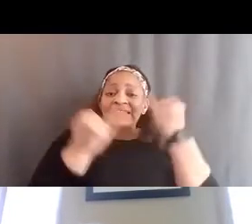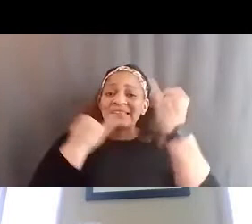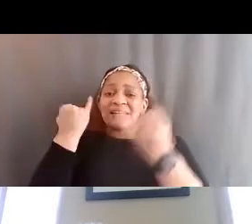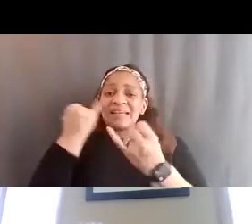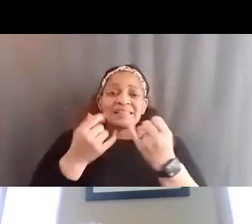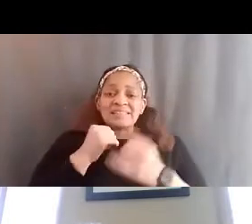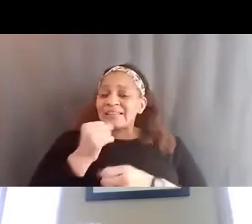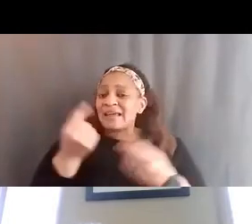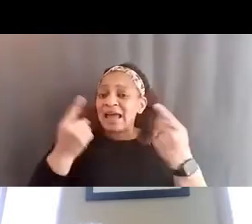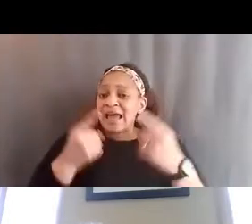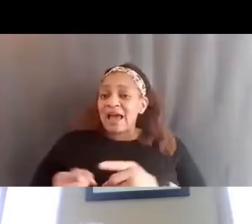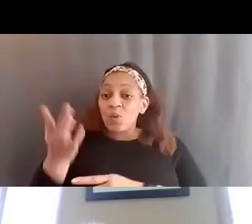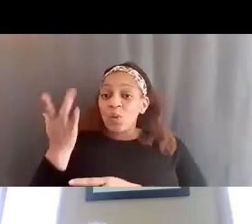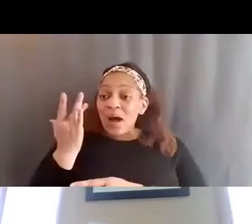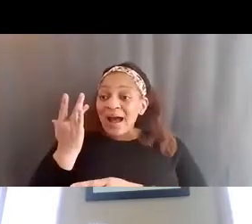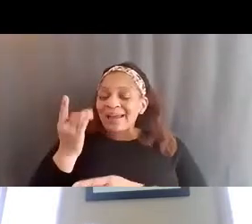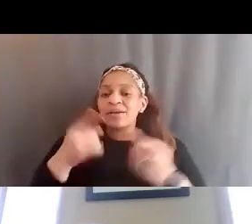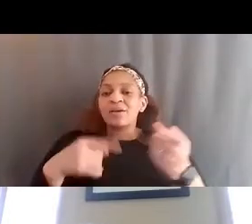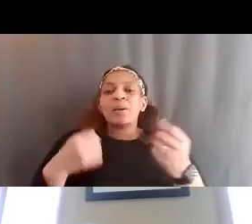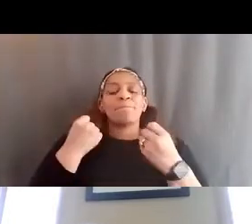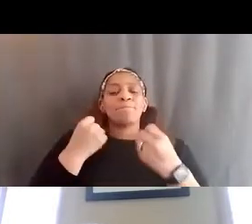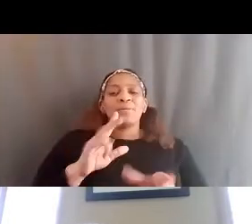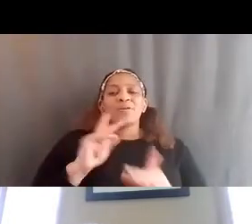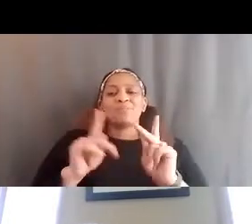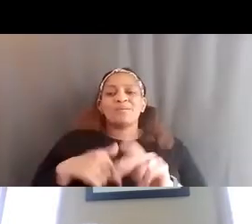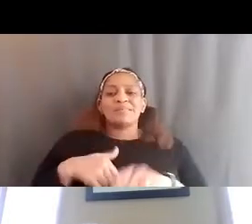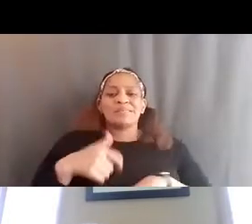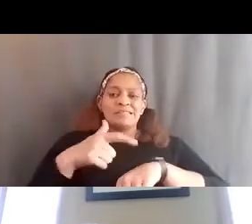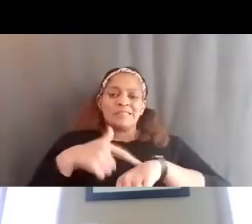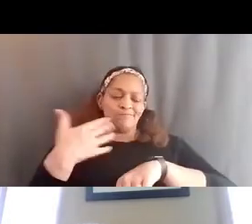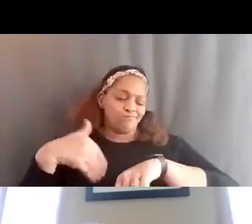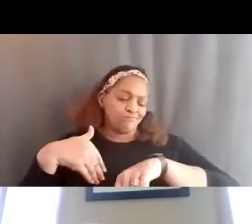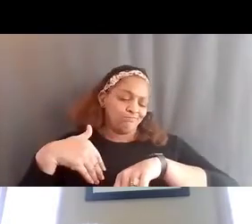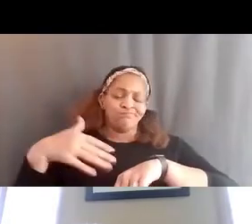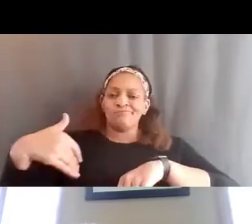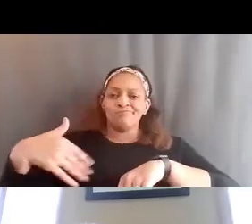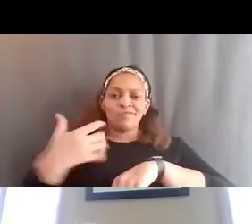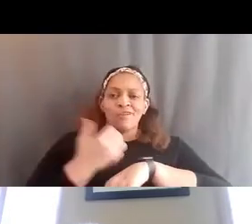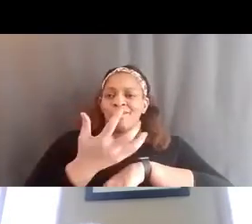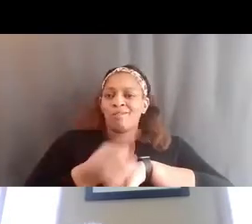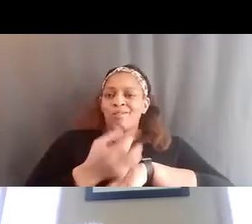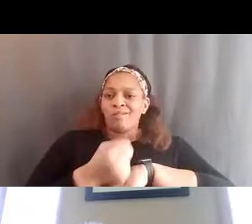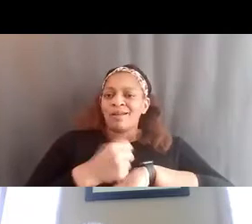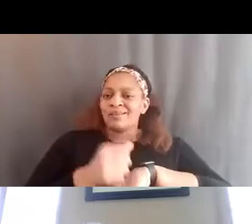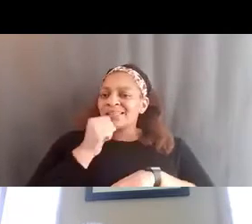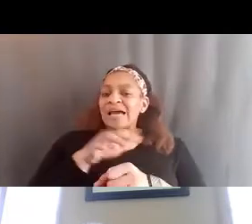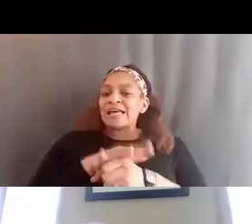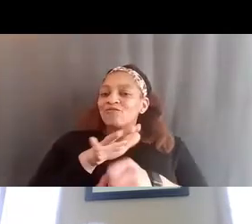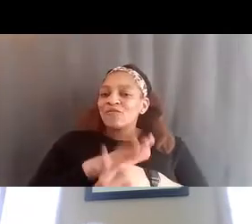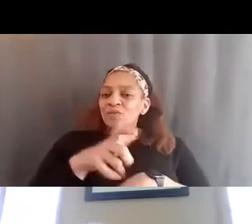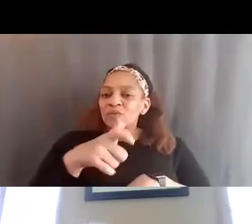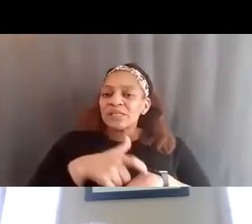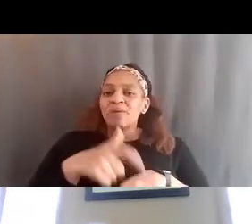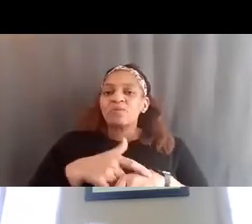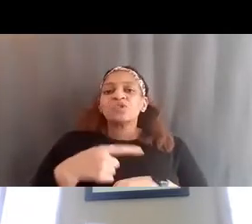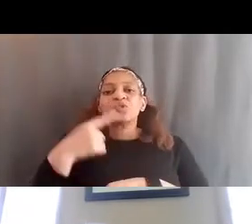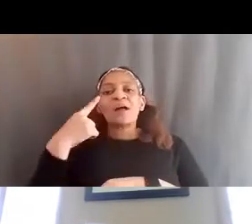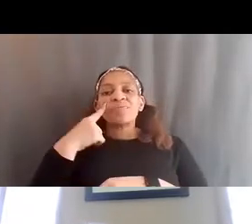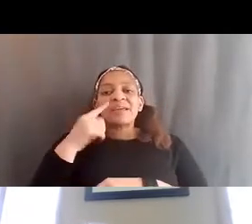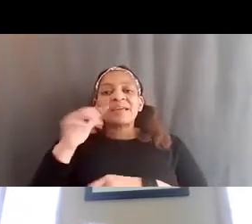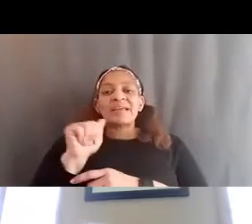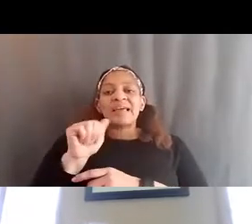people say they don't have time. I think AOD grantees can be incredible advocates to get both funders